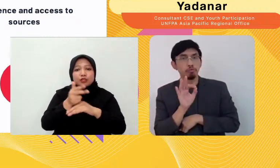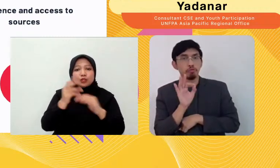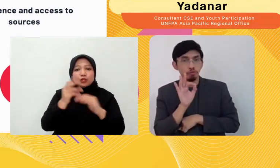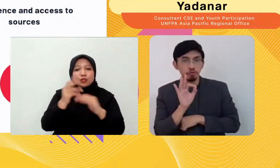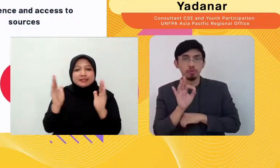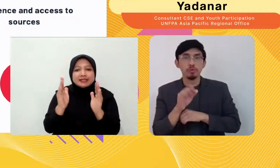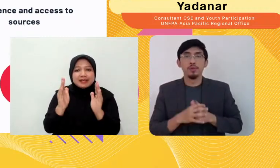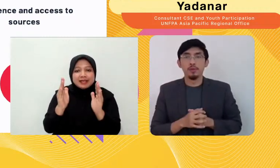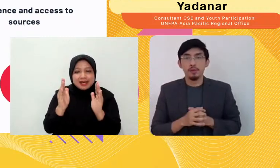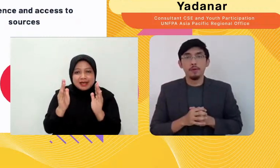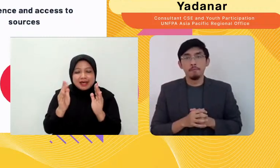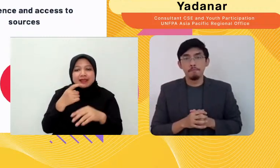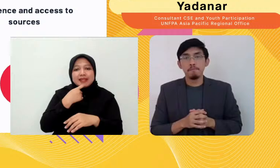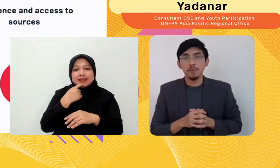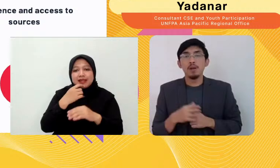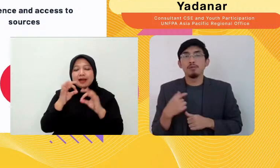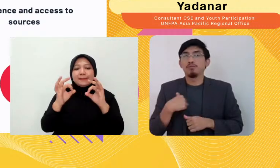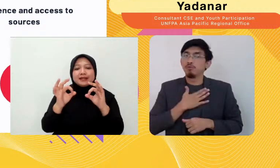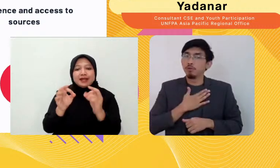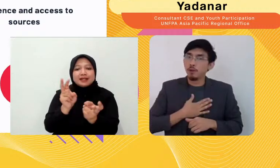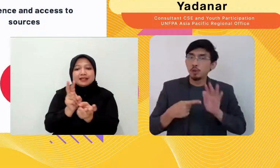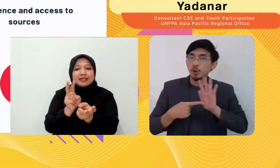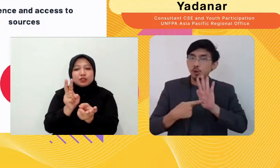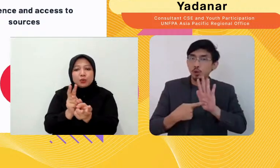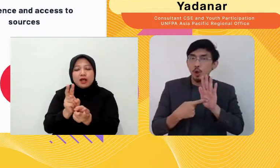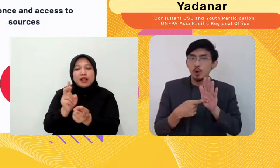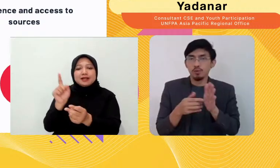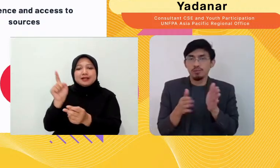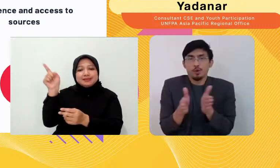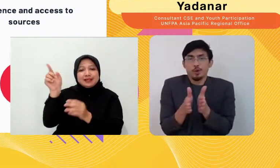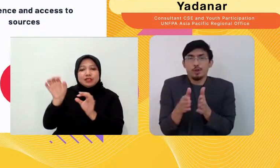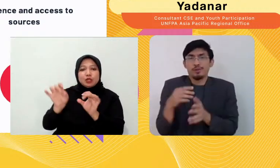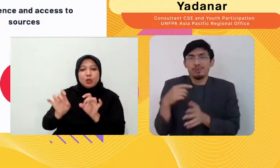used by the Australia back in 1986.